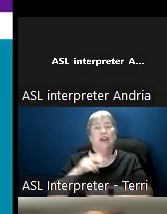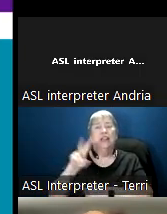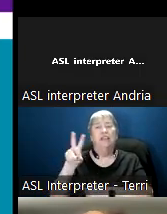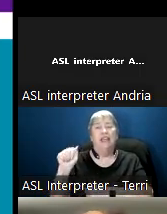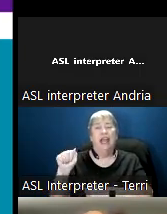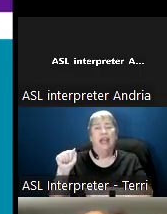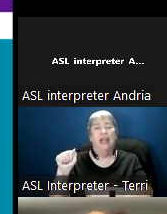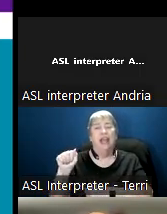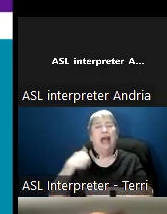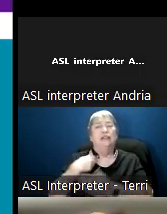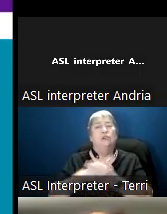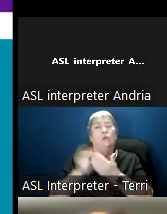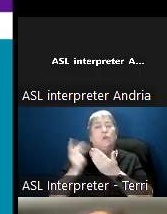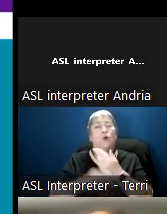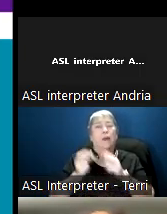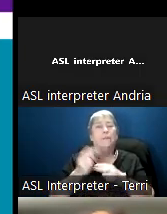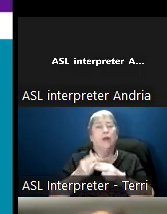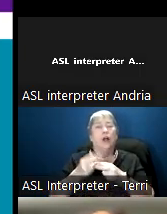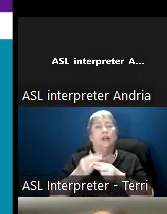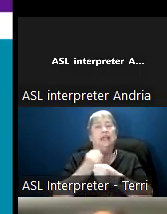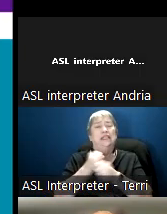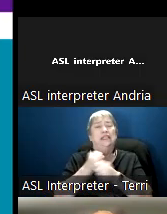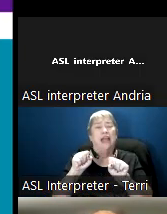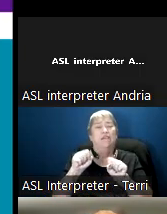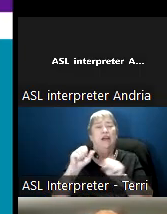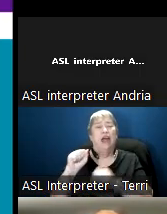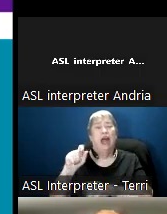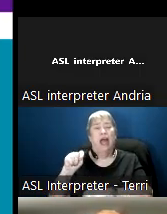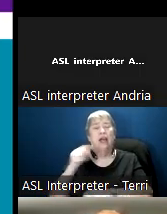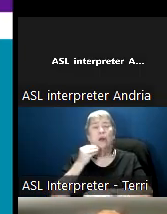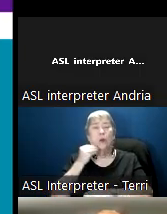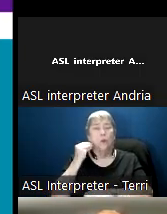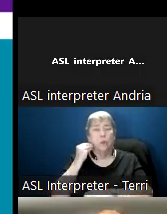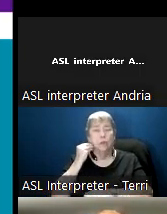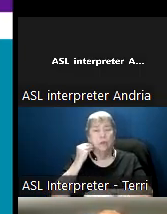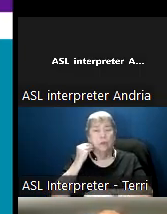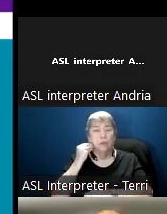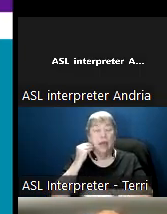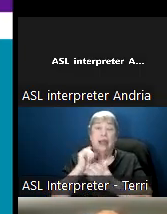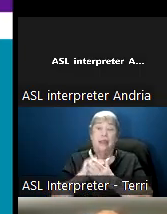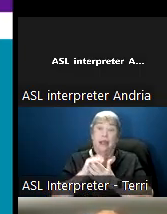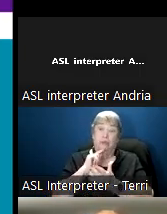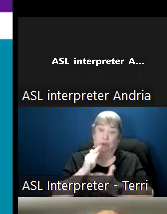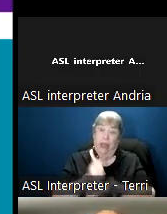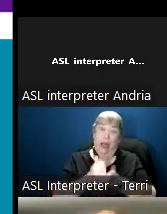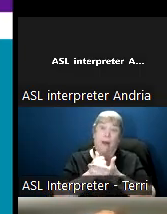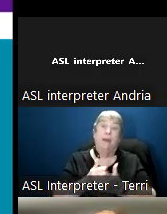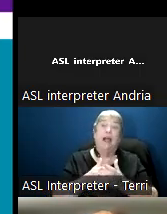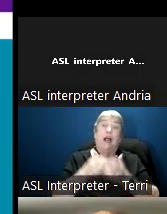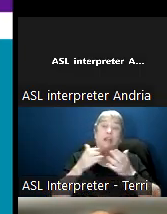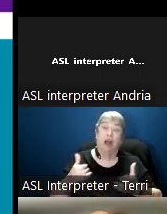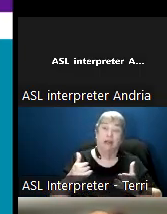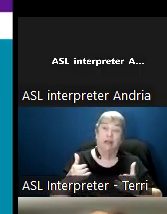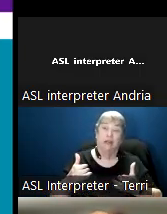Home. And it actually is making huge strides in abuse intervention. And we have